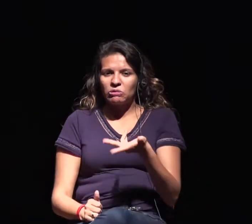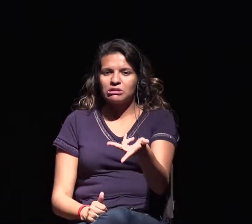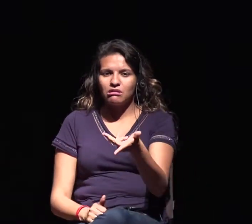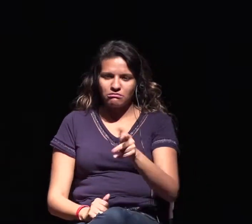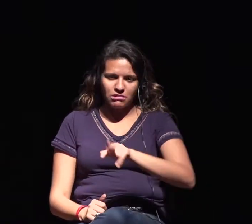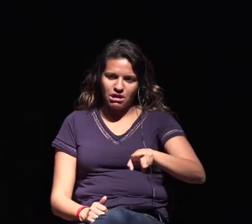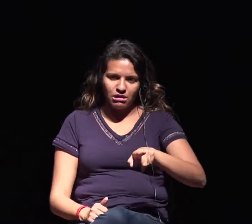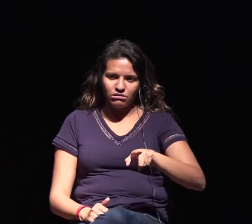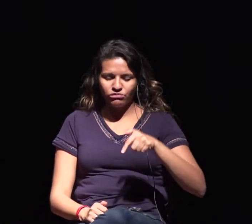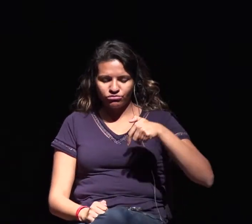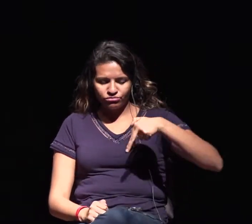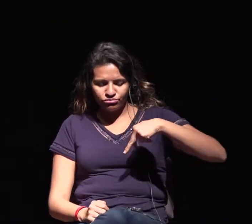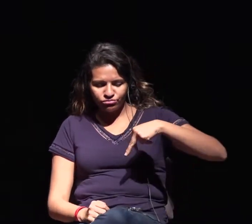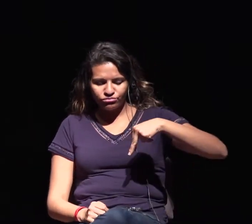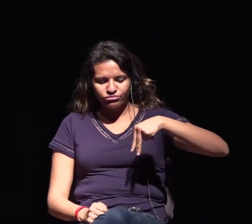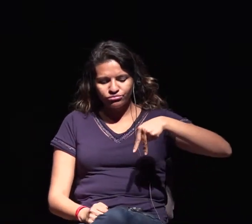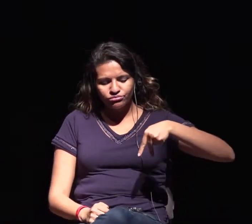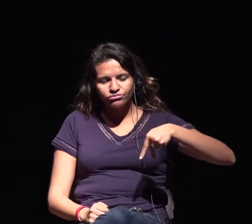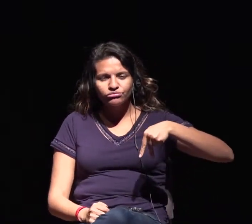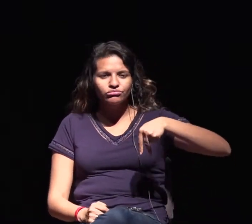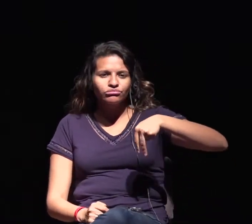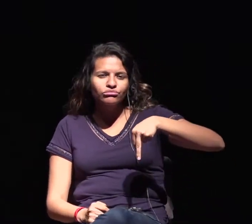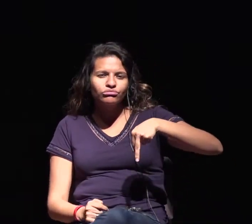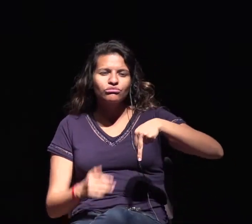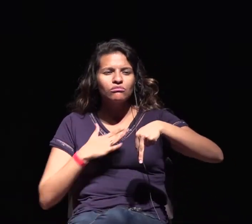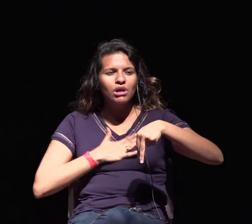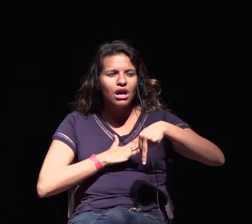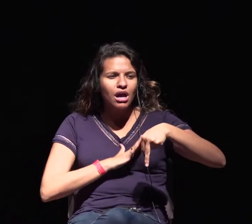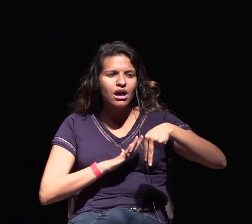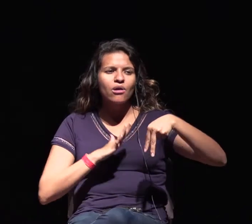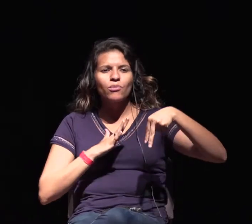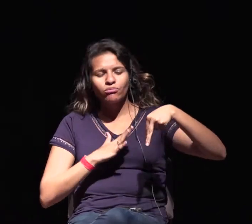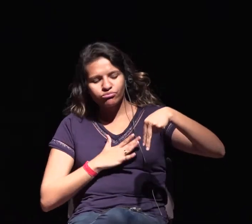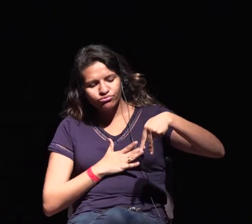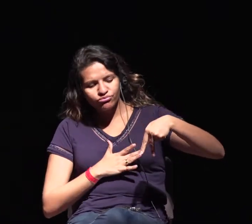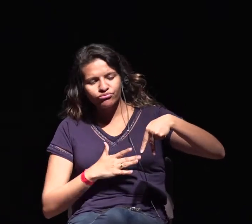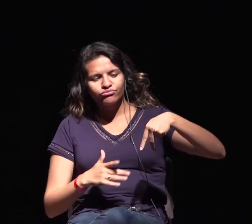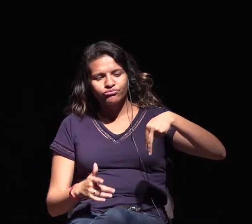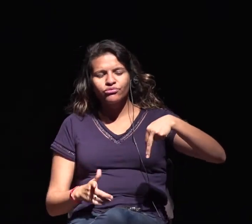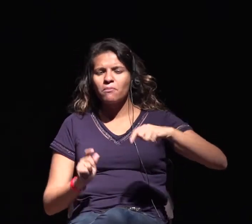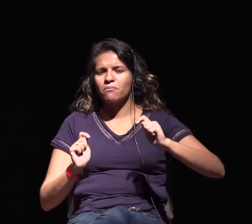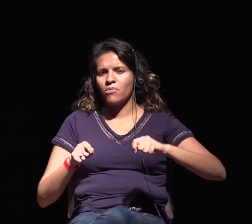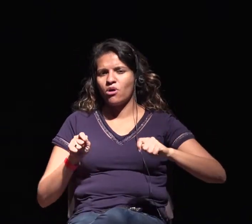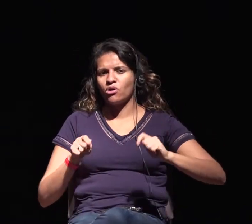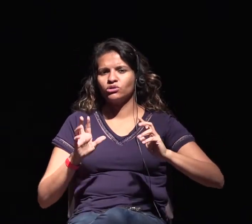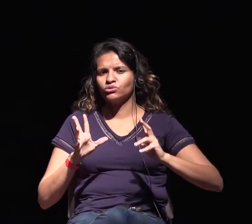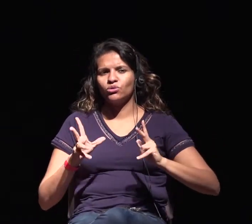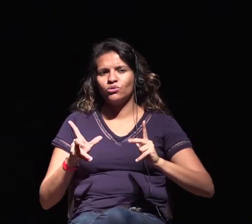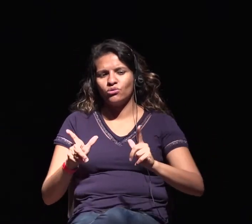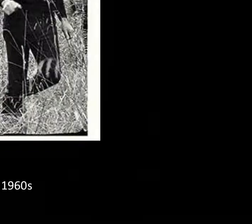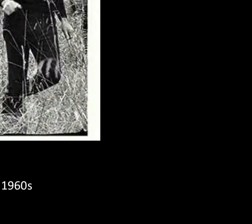pace that would encourage participants from all walks of life. That same year,